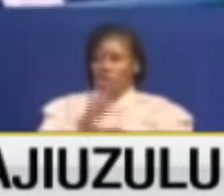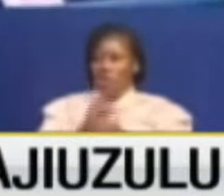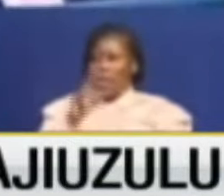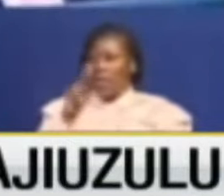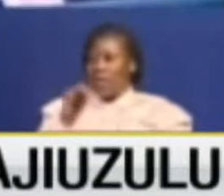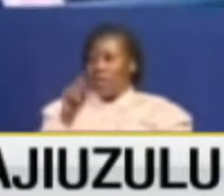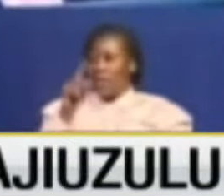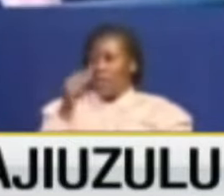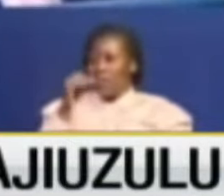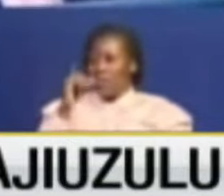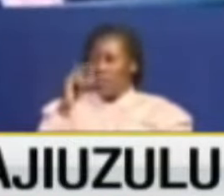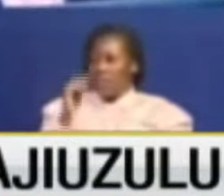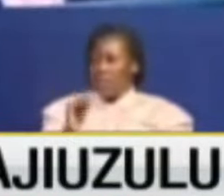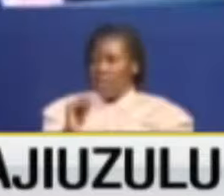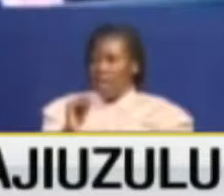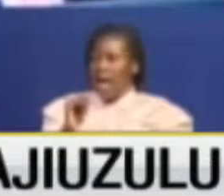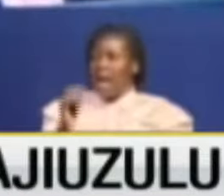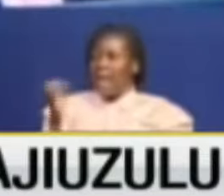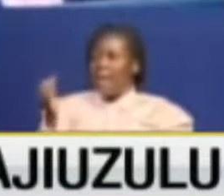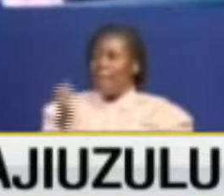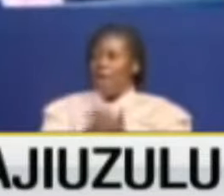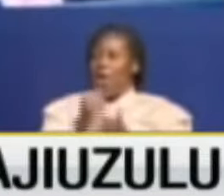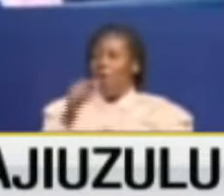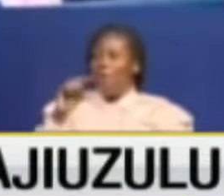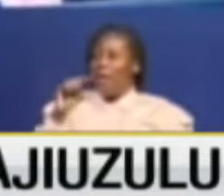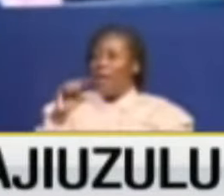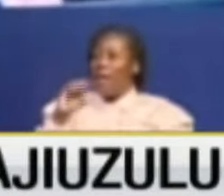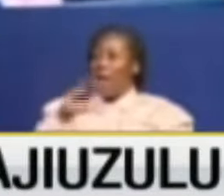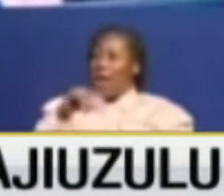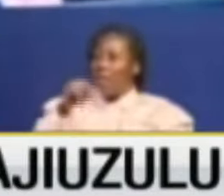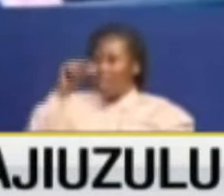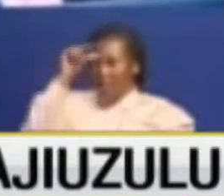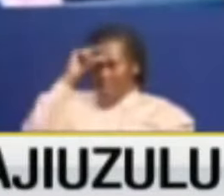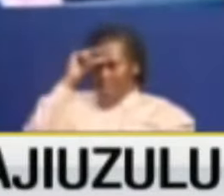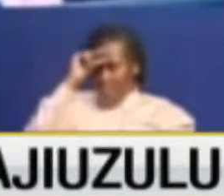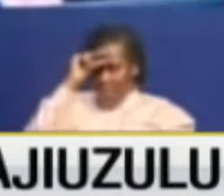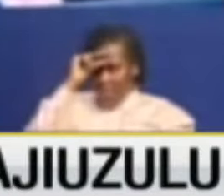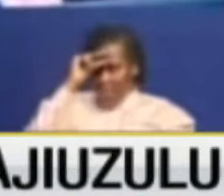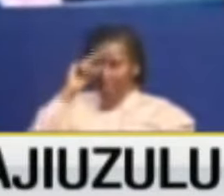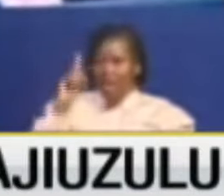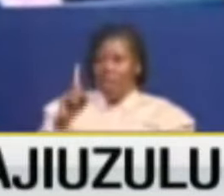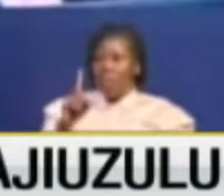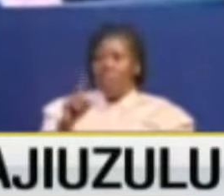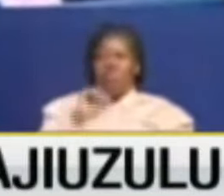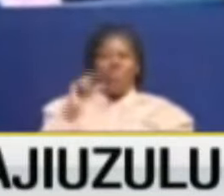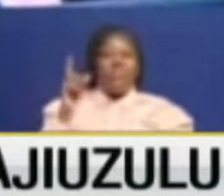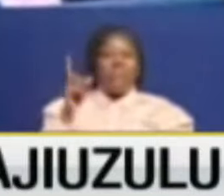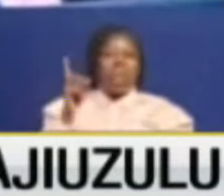is an employee of the county government of Nairobi, as we speak today, not Meru.